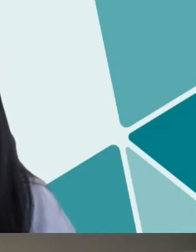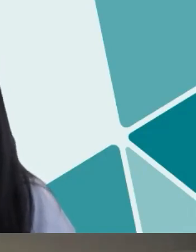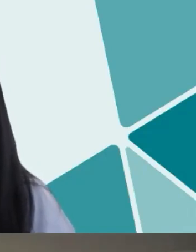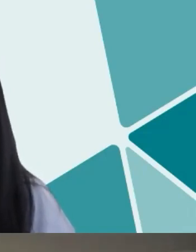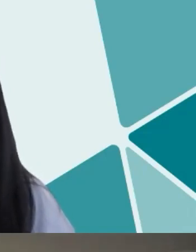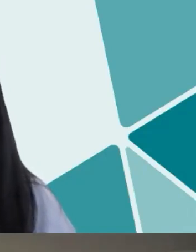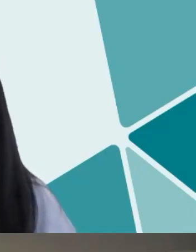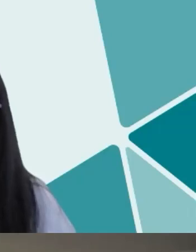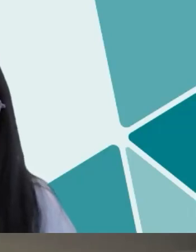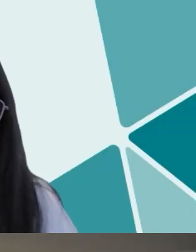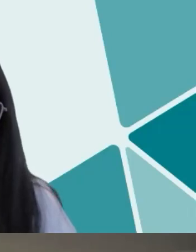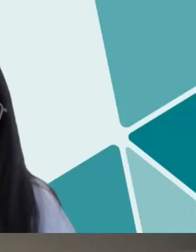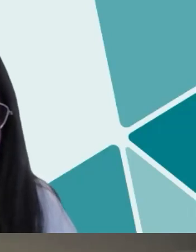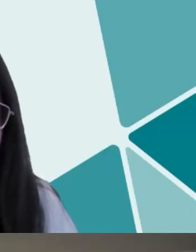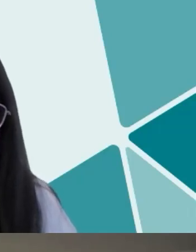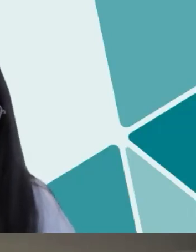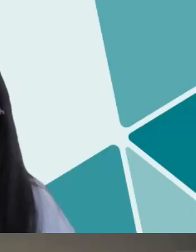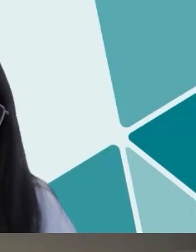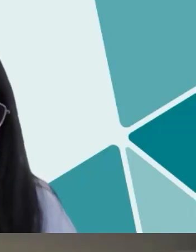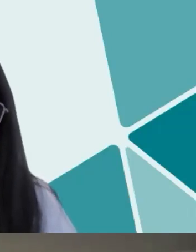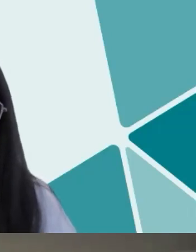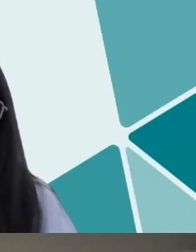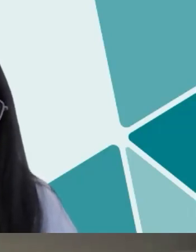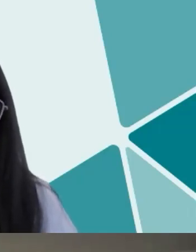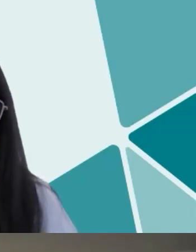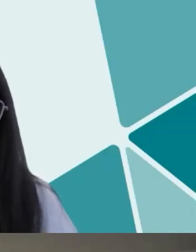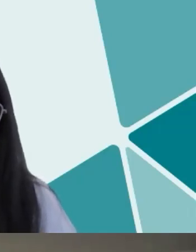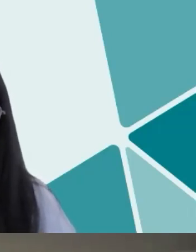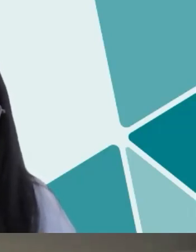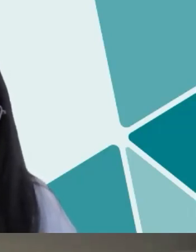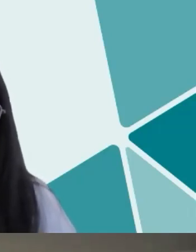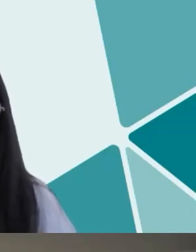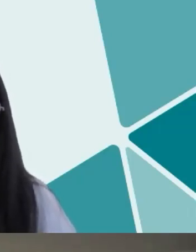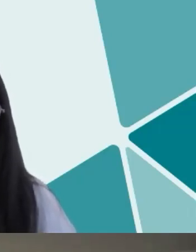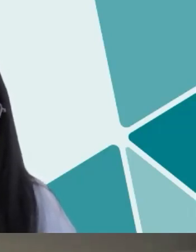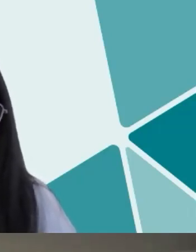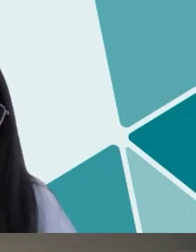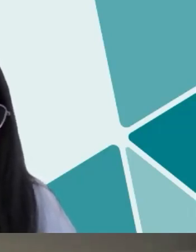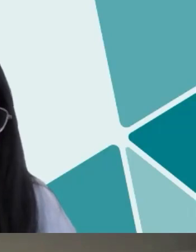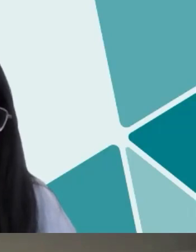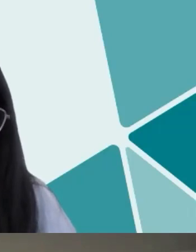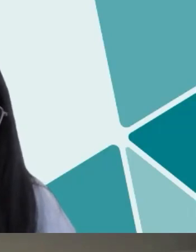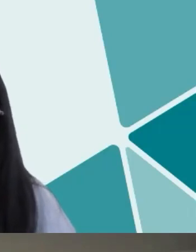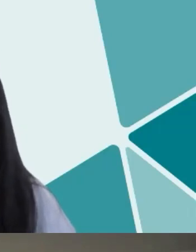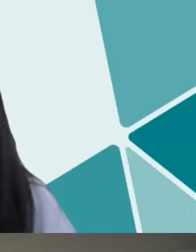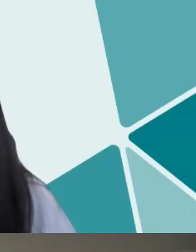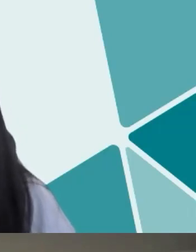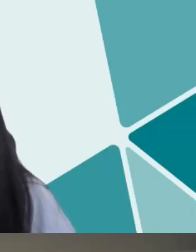have the analysis written and published by June of 2026, I believe.